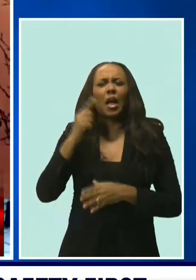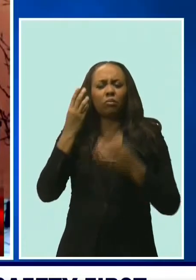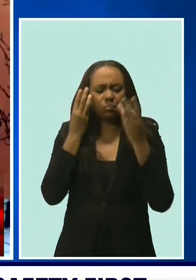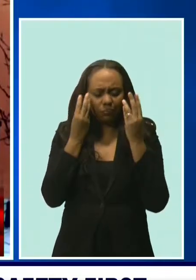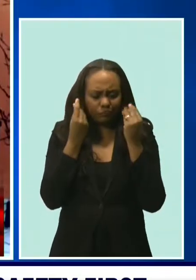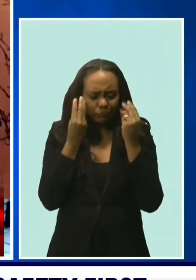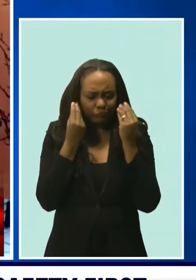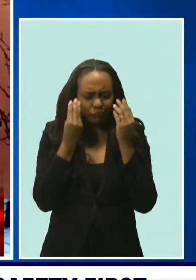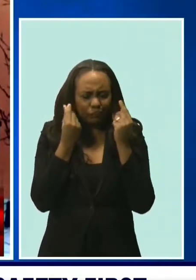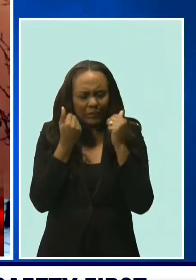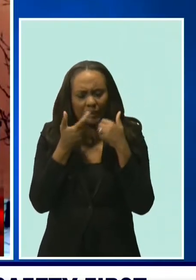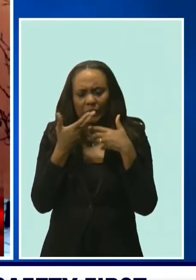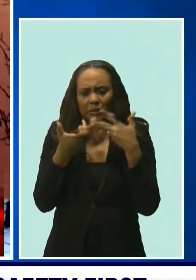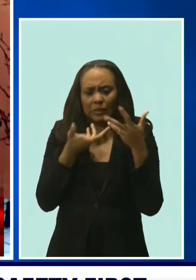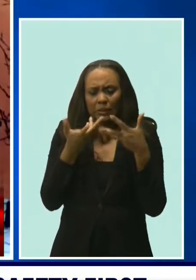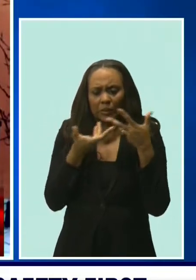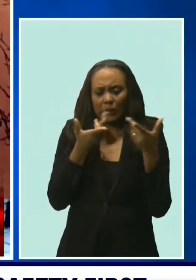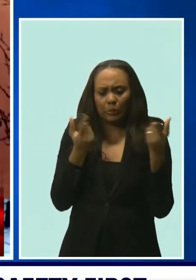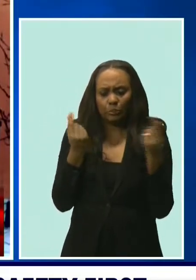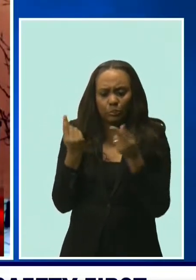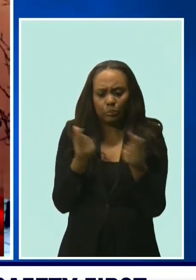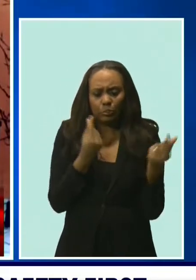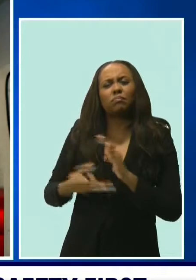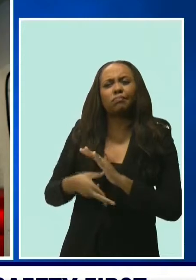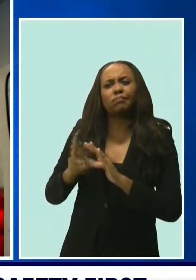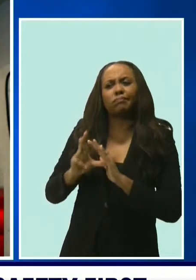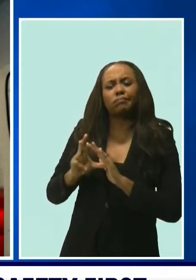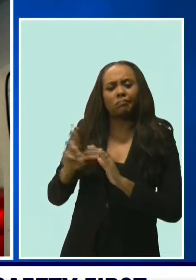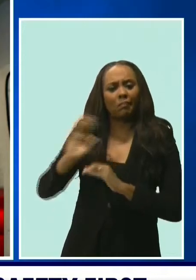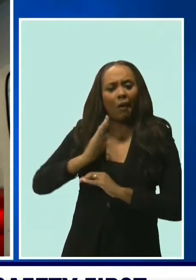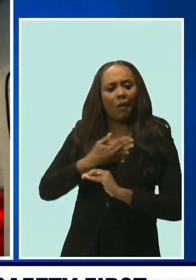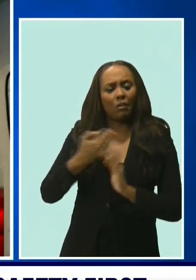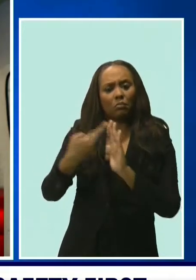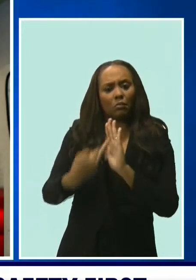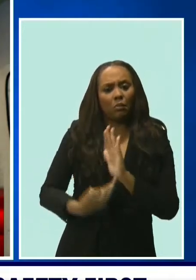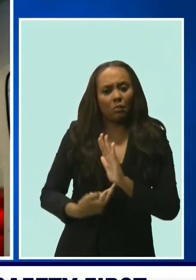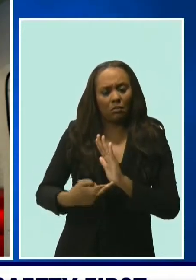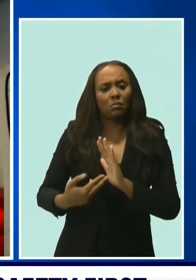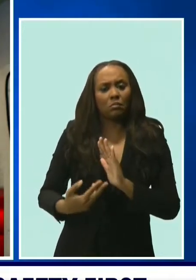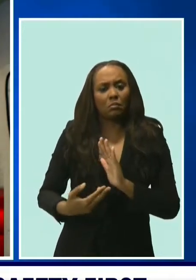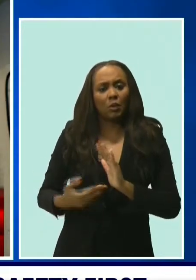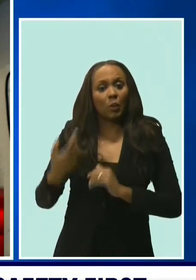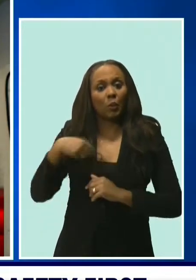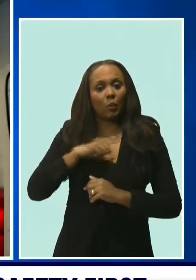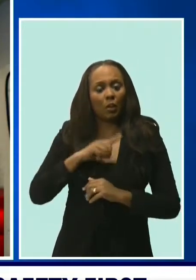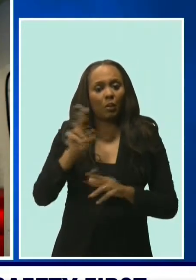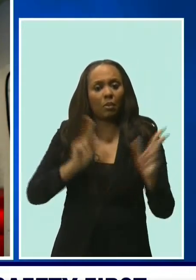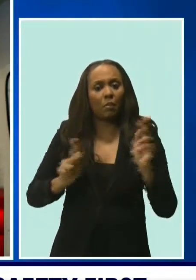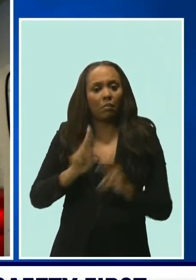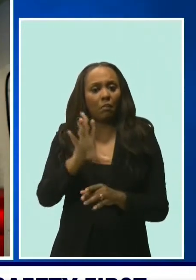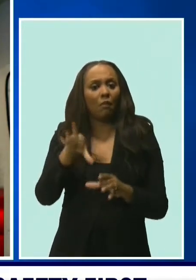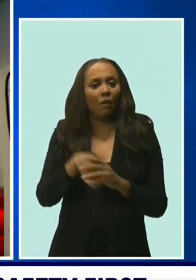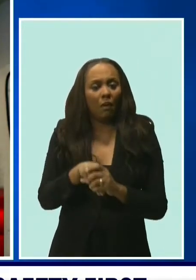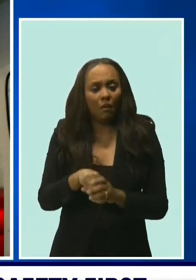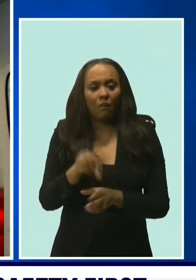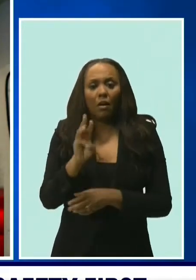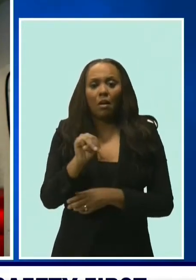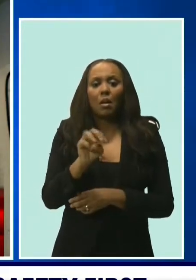currency. Ms. Motley sought to clear up any misconception as to who is welcome, noting as long as she is Prime